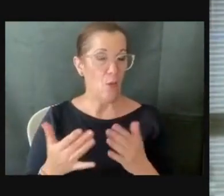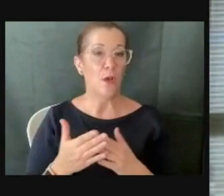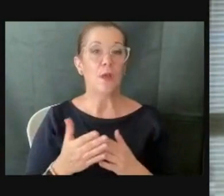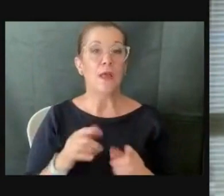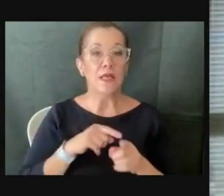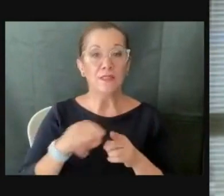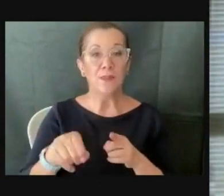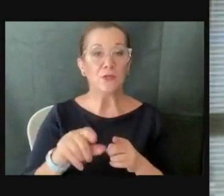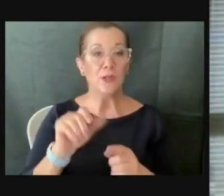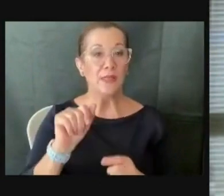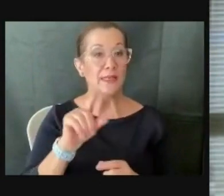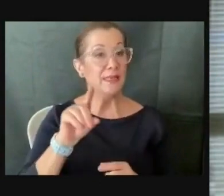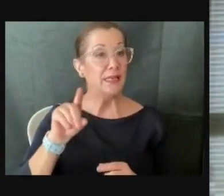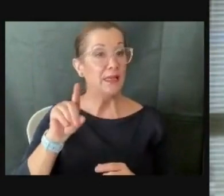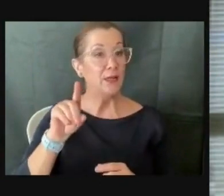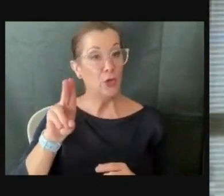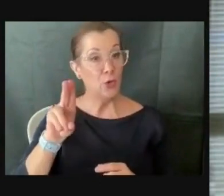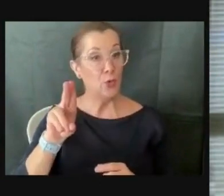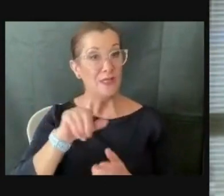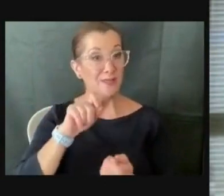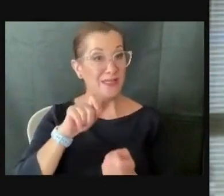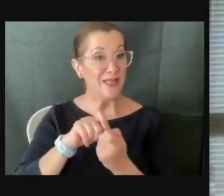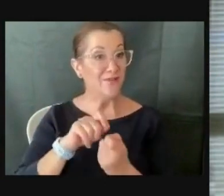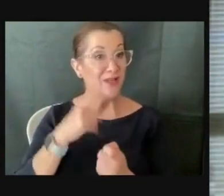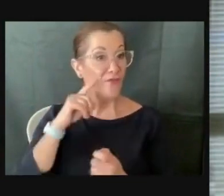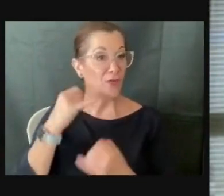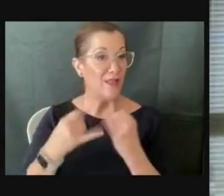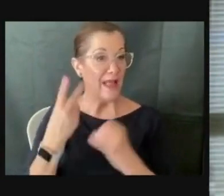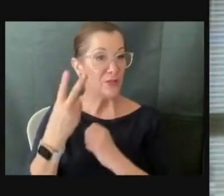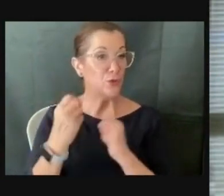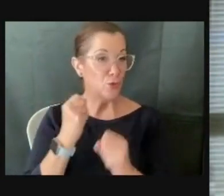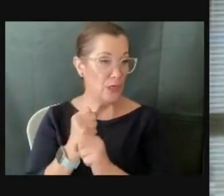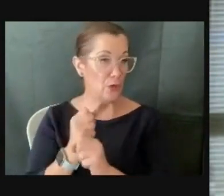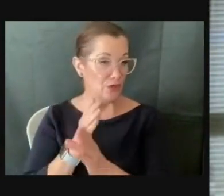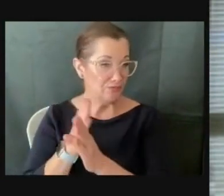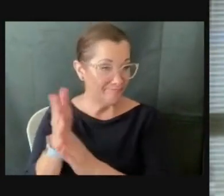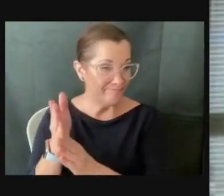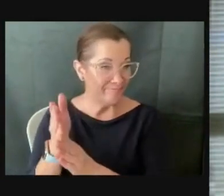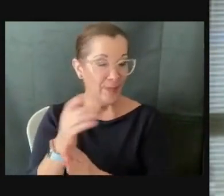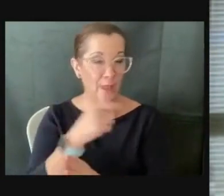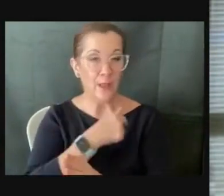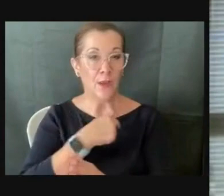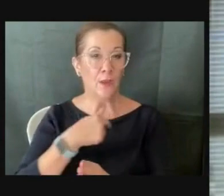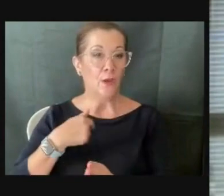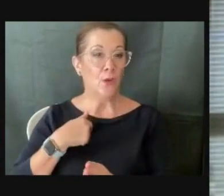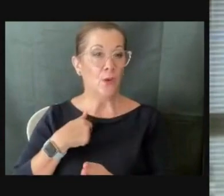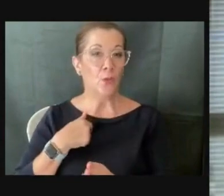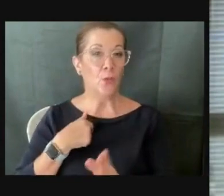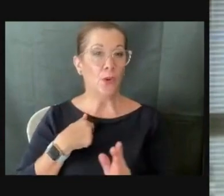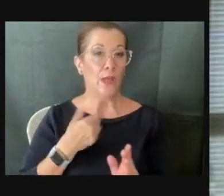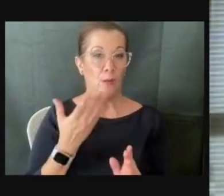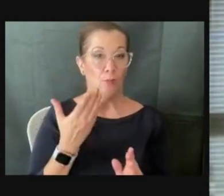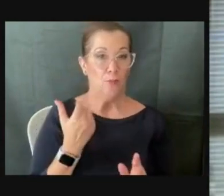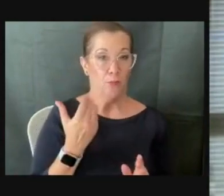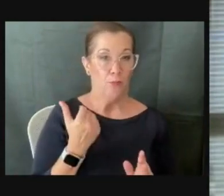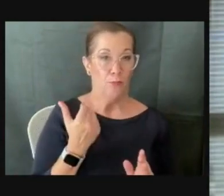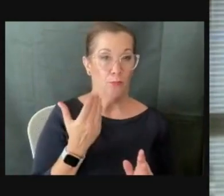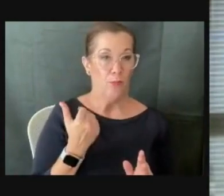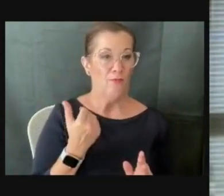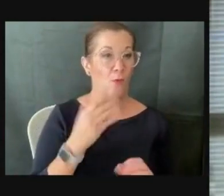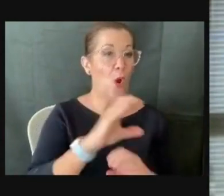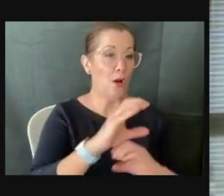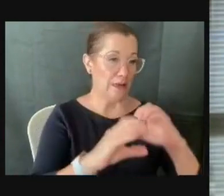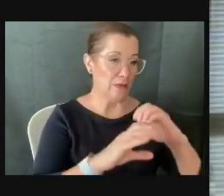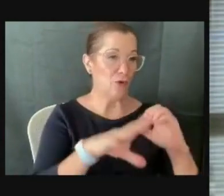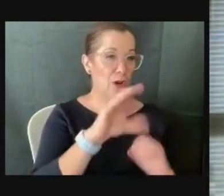specializing in ADUs specifically for the last 2 years. And we grew out of a construction